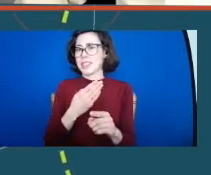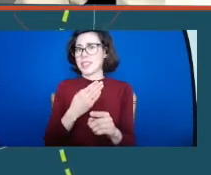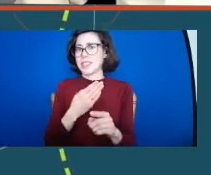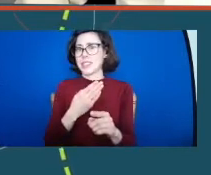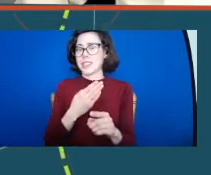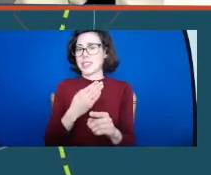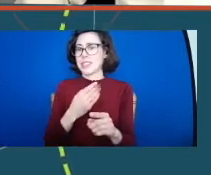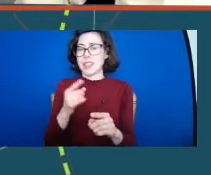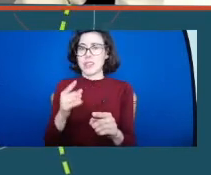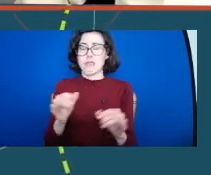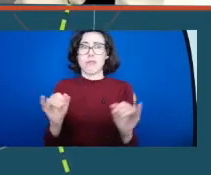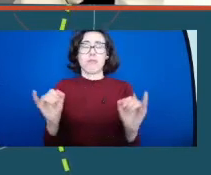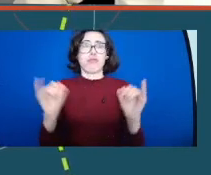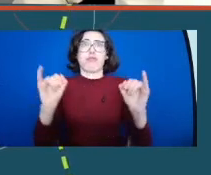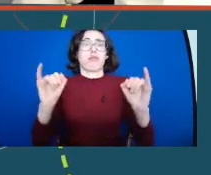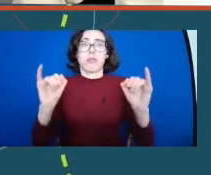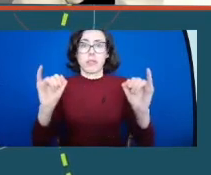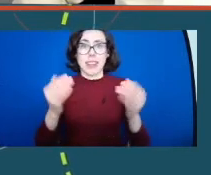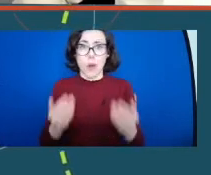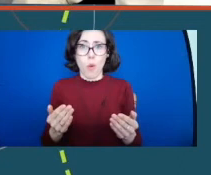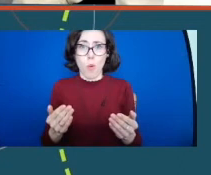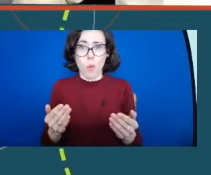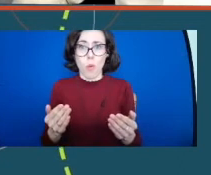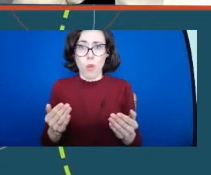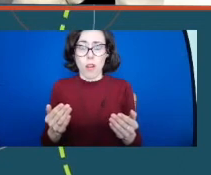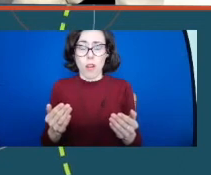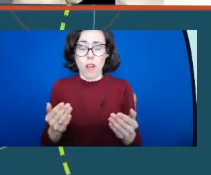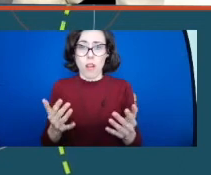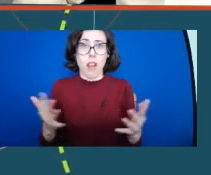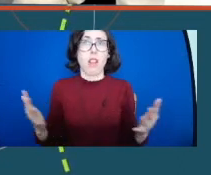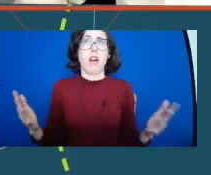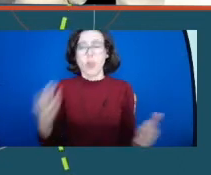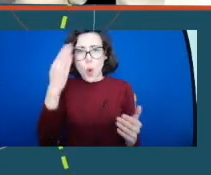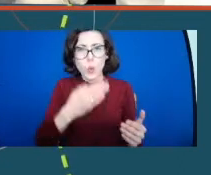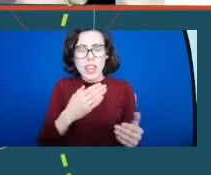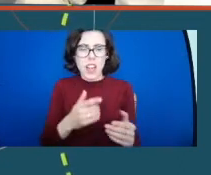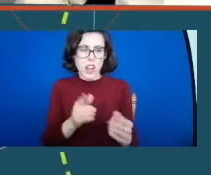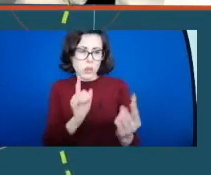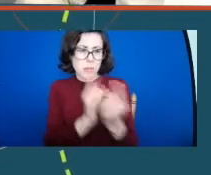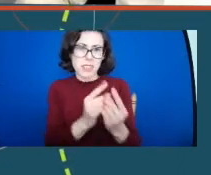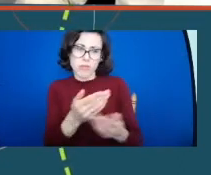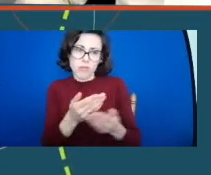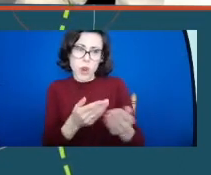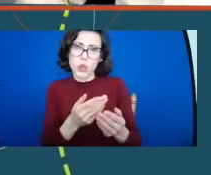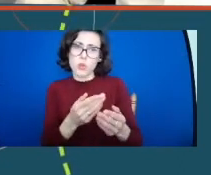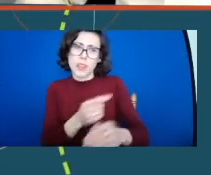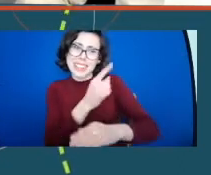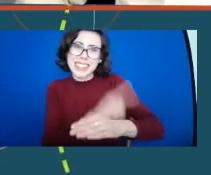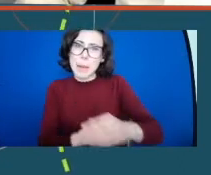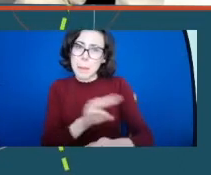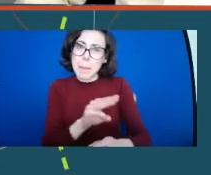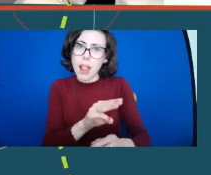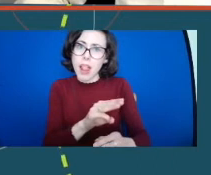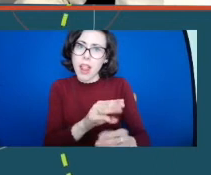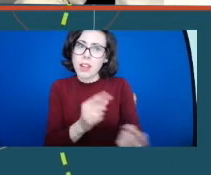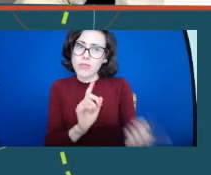a crisis level. And when you talk about people, you would talk to people with disabilities, they'll tell you the same thing, that many, many